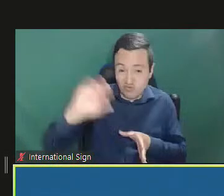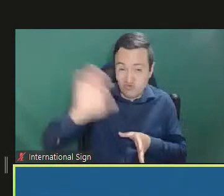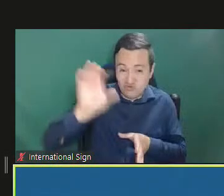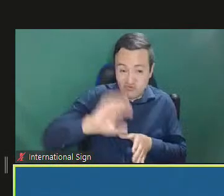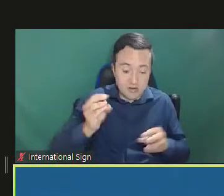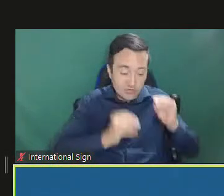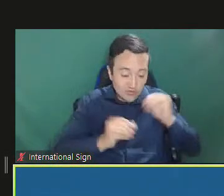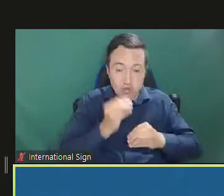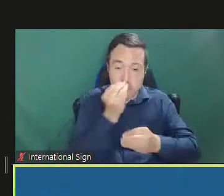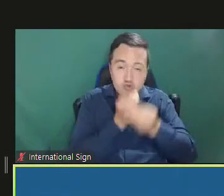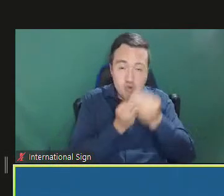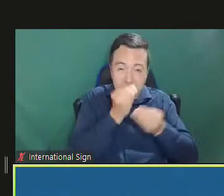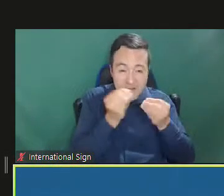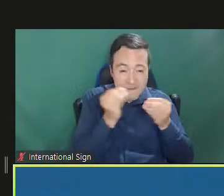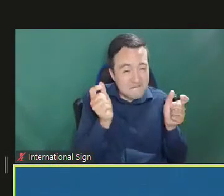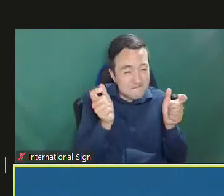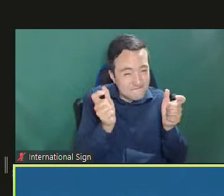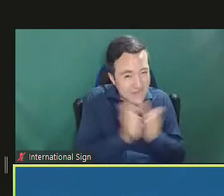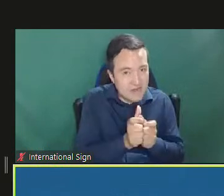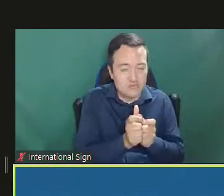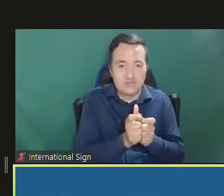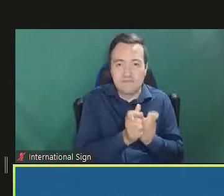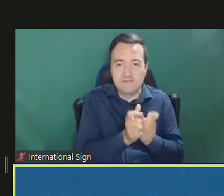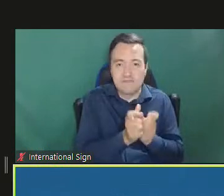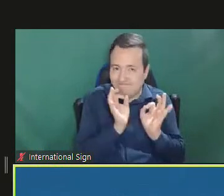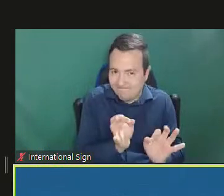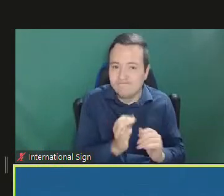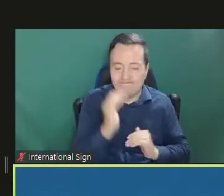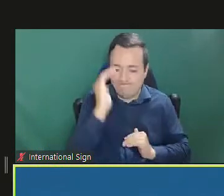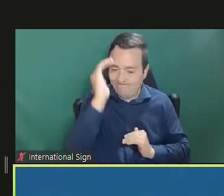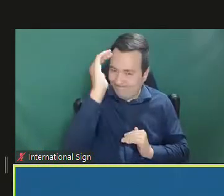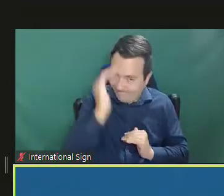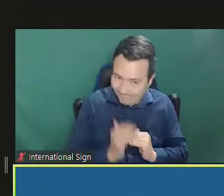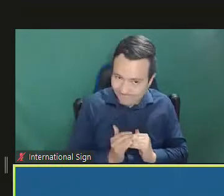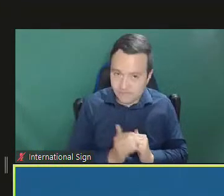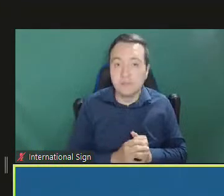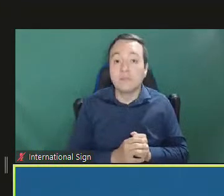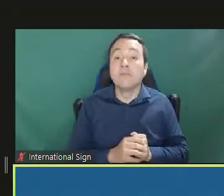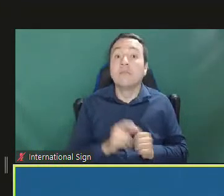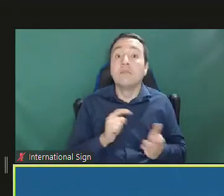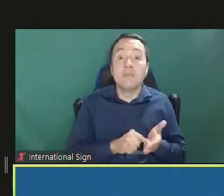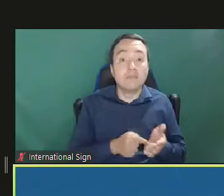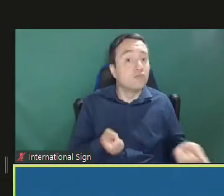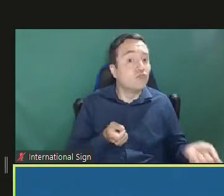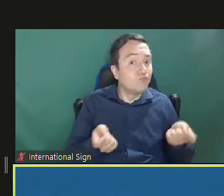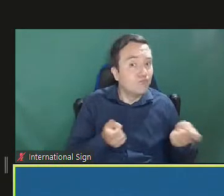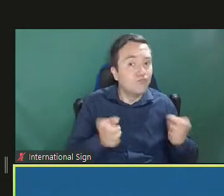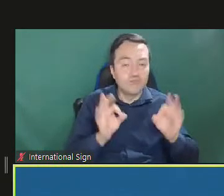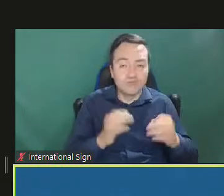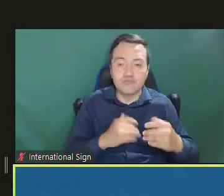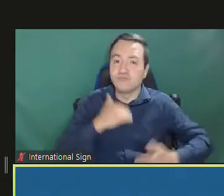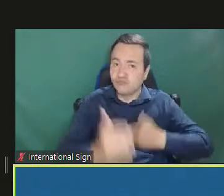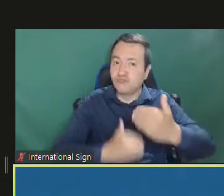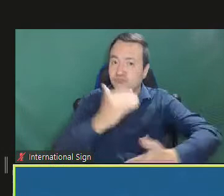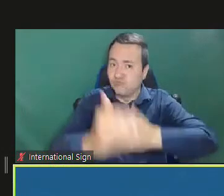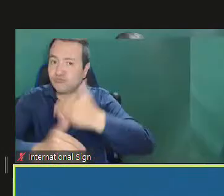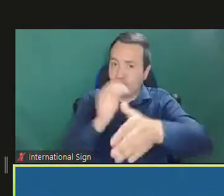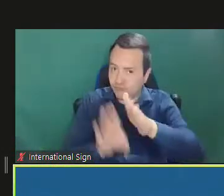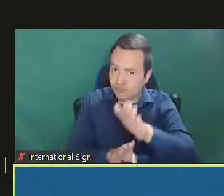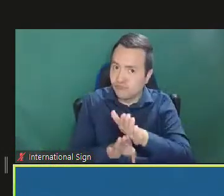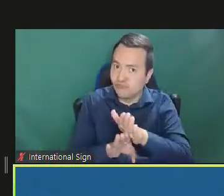implementation of legislation and regulation to accelerate progress towards the reduction of